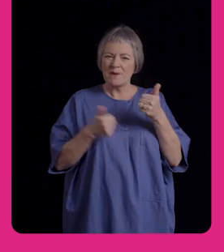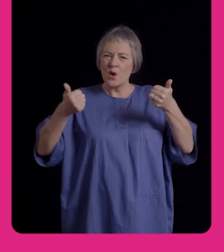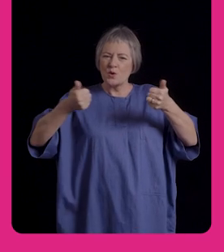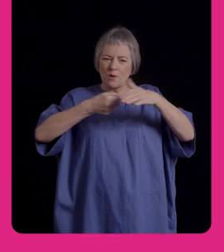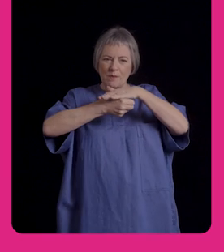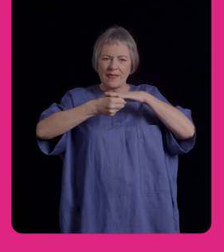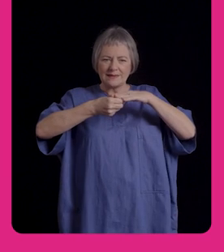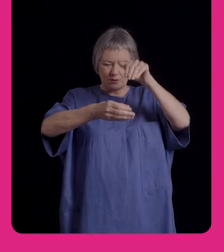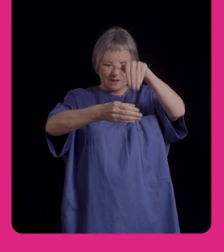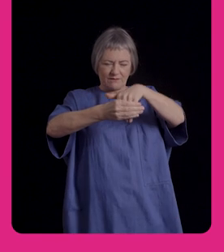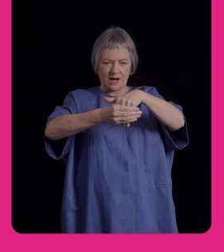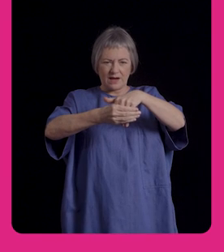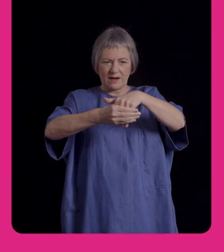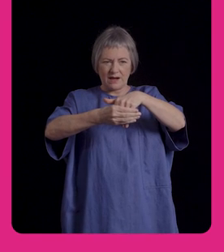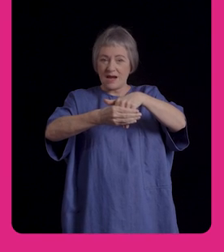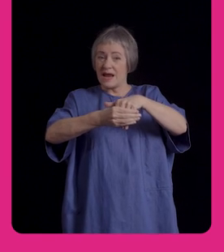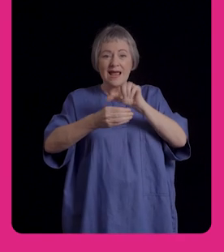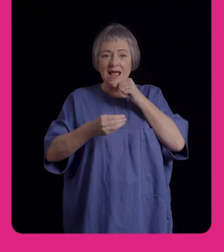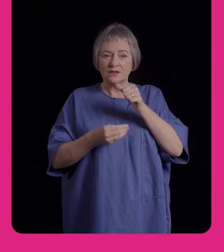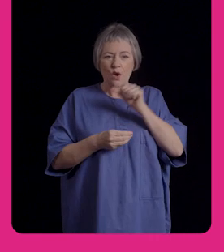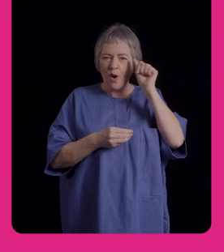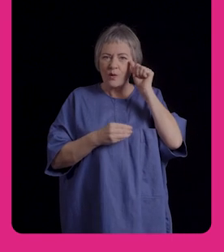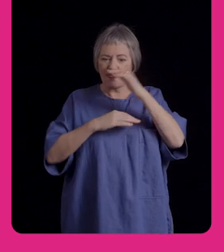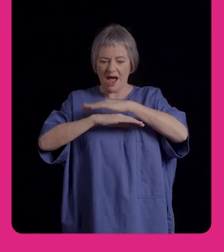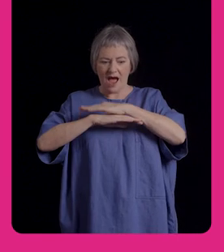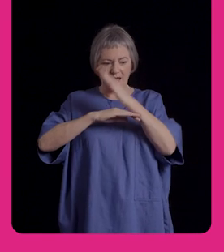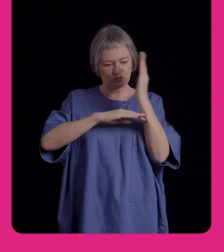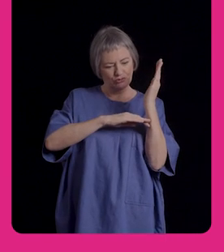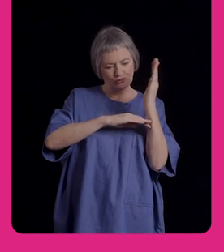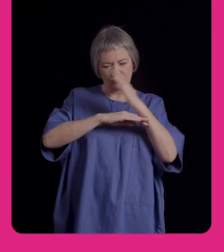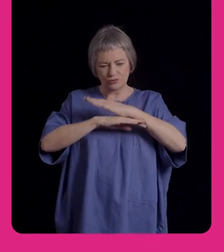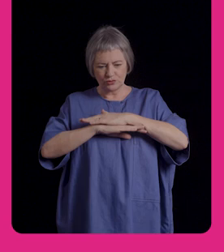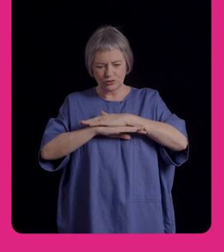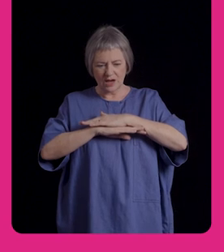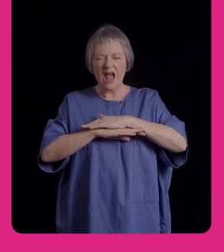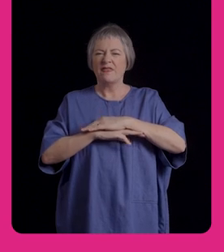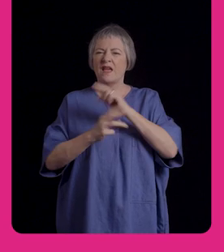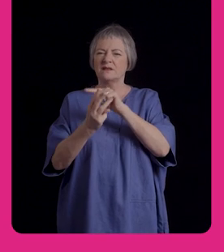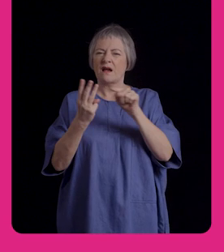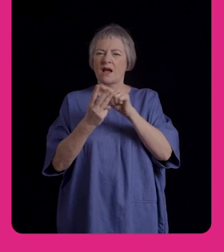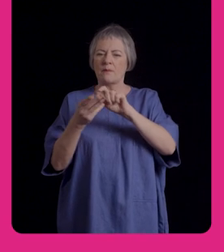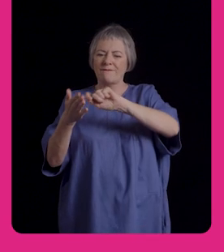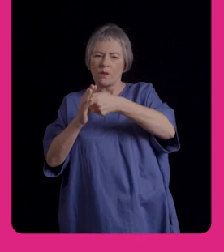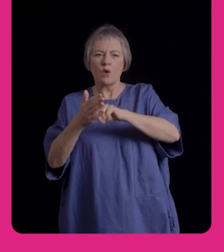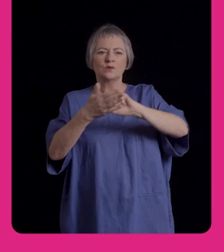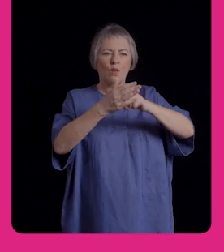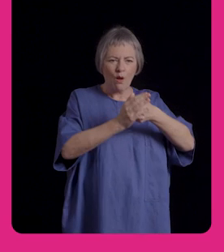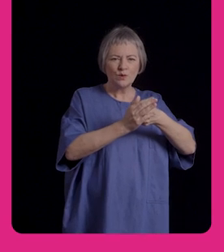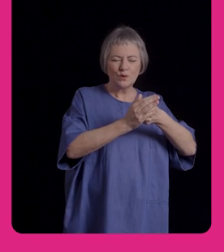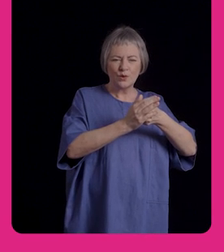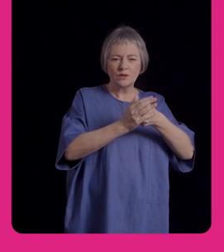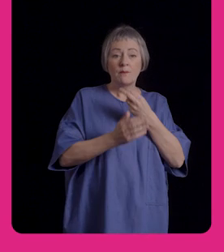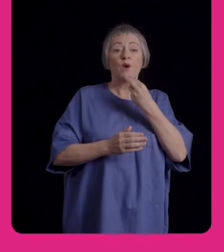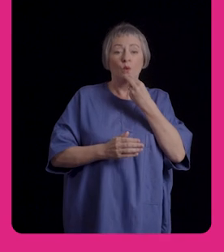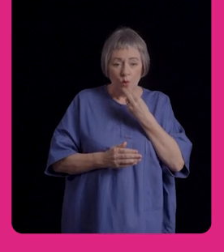place to be in because it's just not immediately where the hatch opens up to. And there's another couple of like locked doors. So